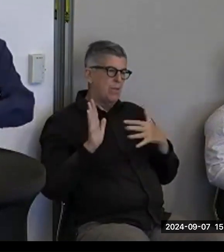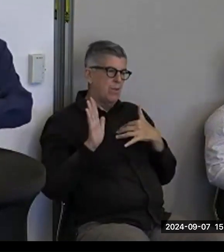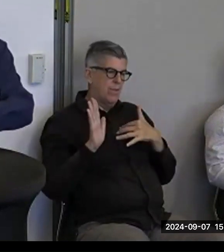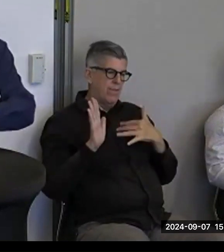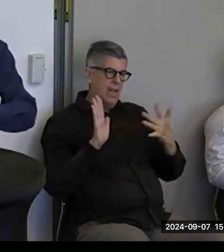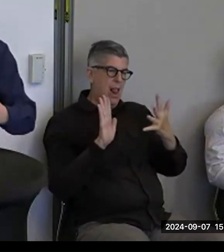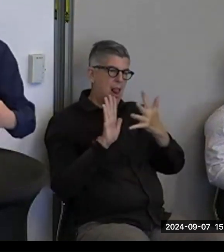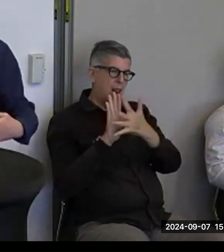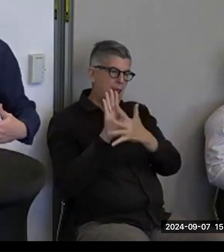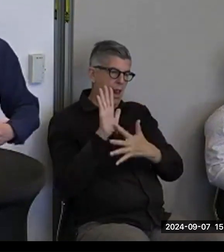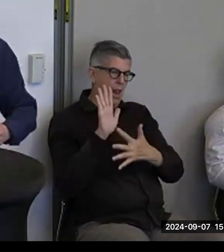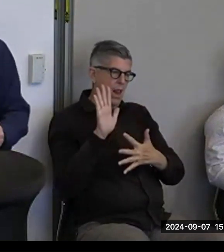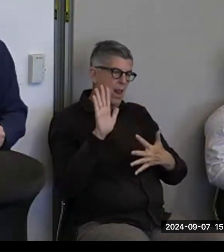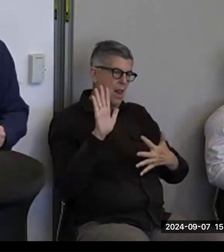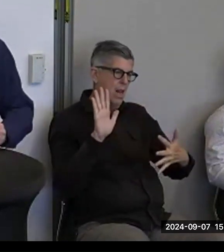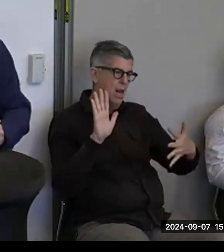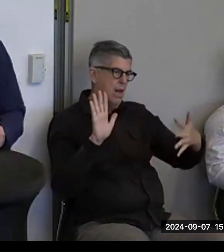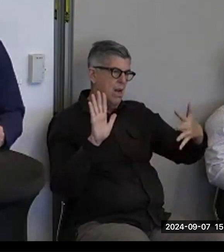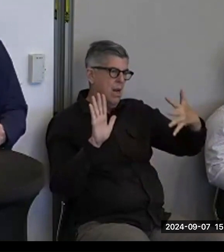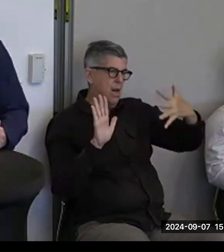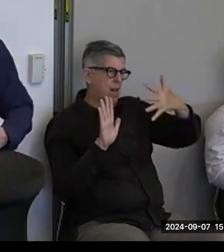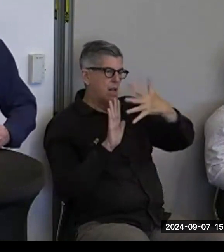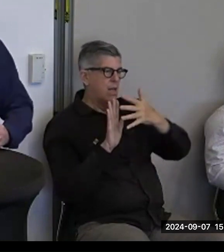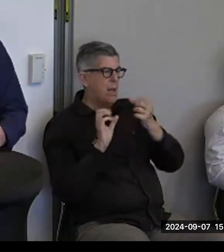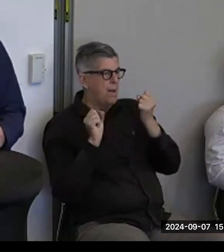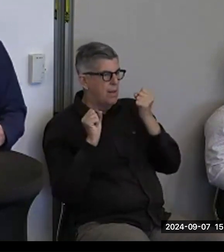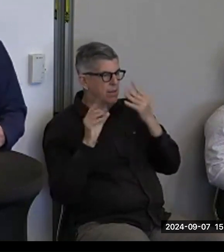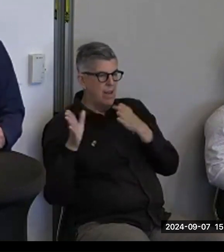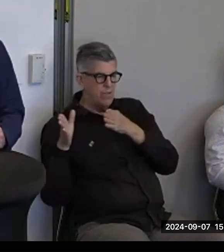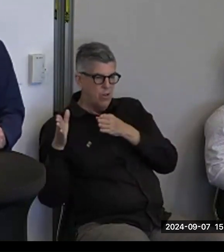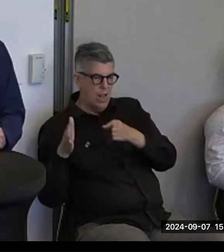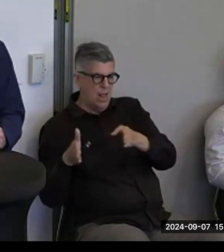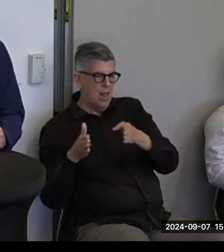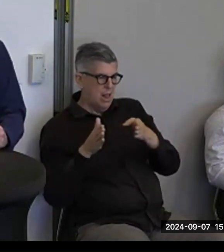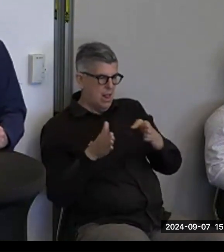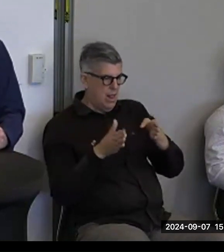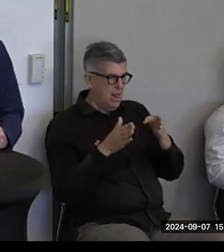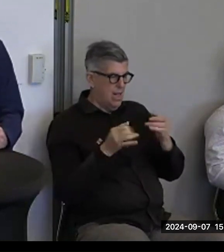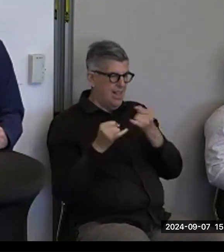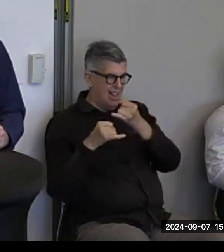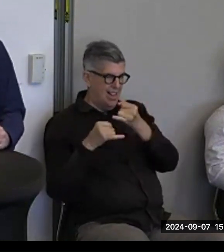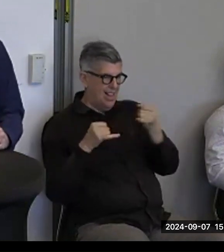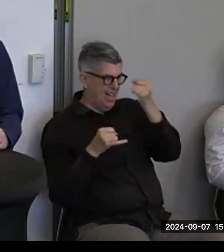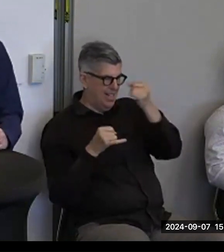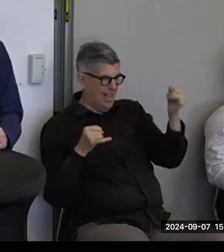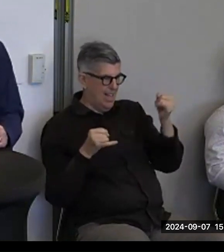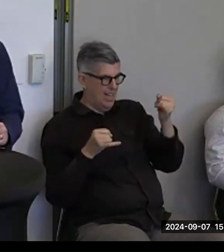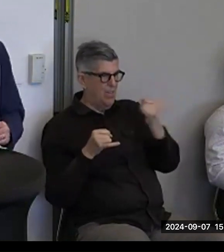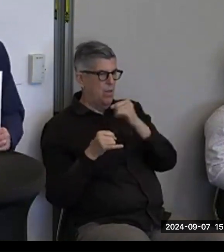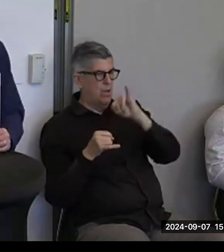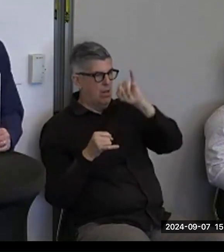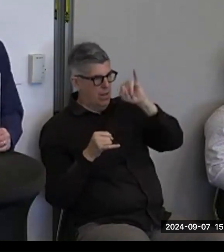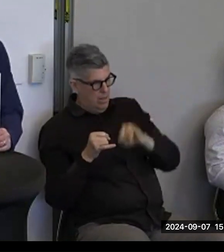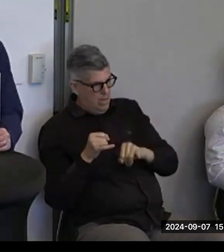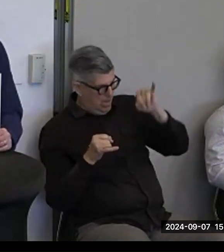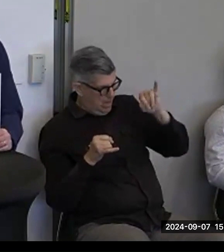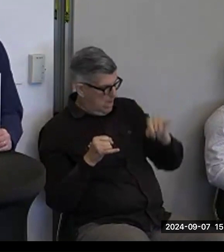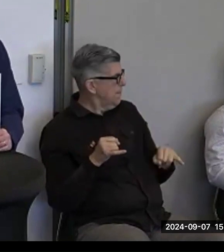several lines running up and down, left and right, and some diagonal lines. That's my